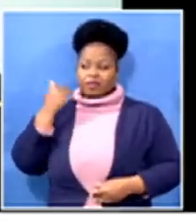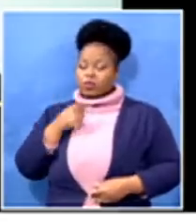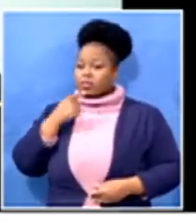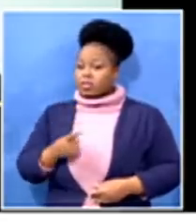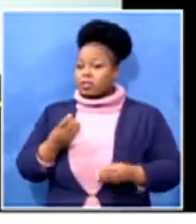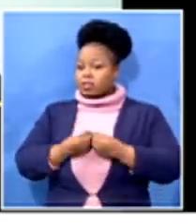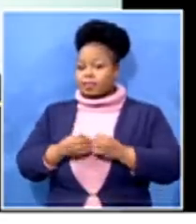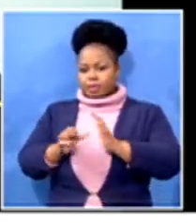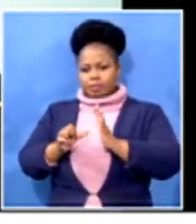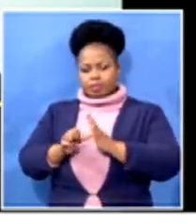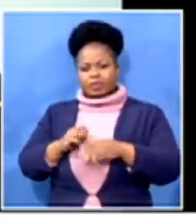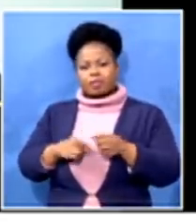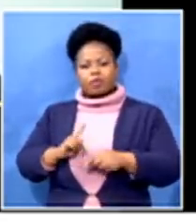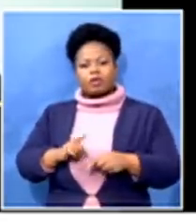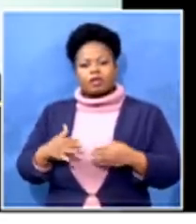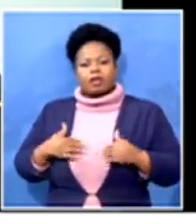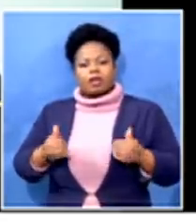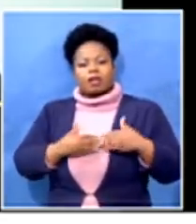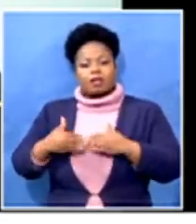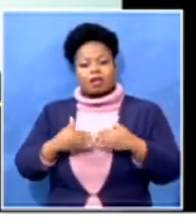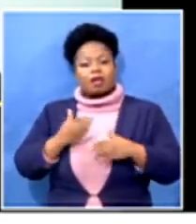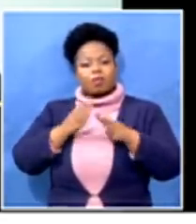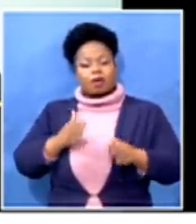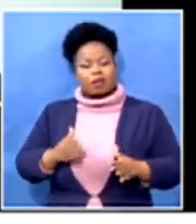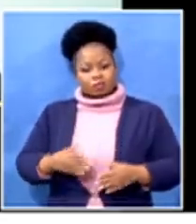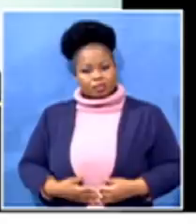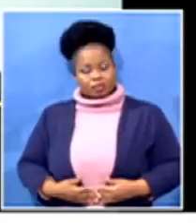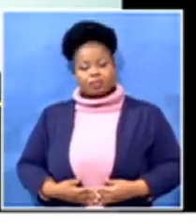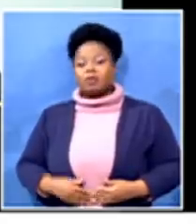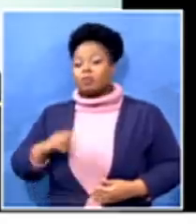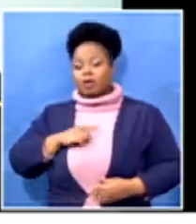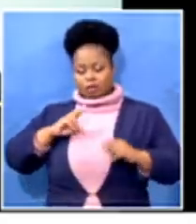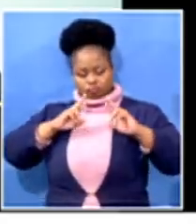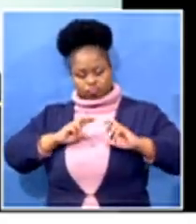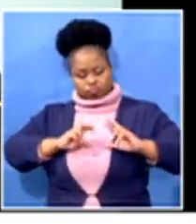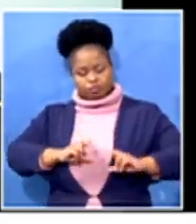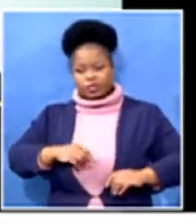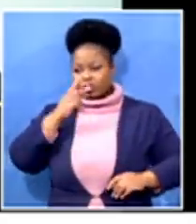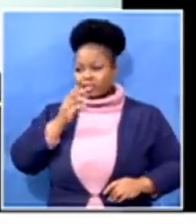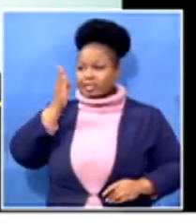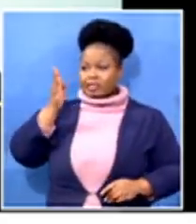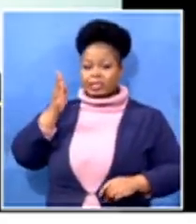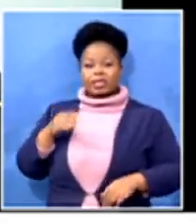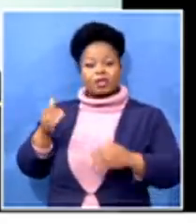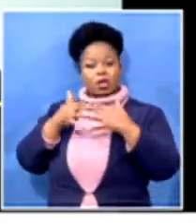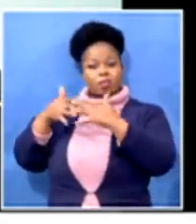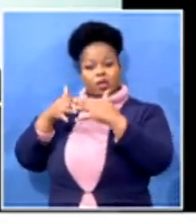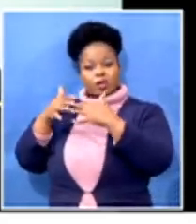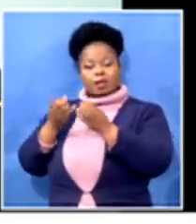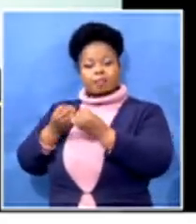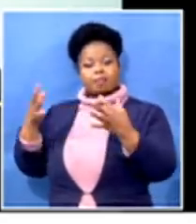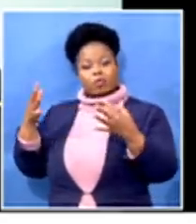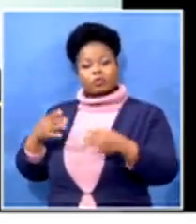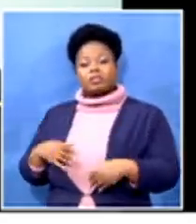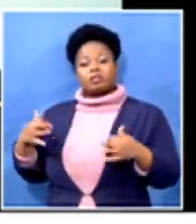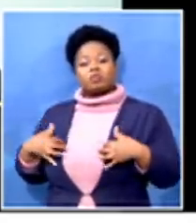important issue there with regards to our healthcare workers. And again, from the research that we've seen from overseas, it's a huge concern. And that's why,